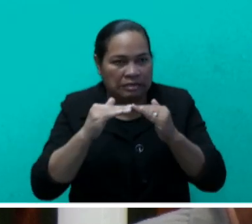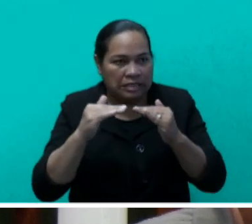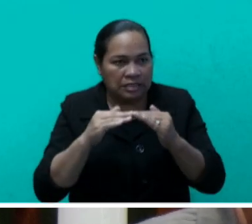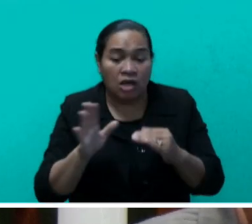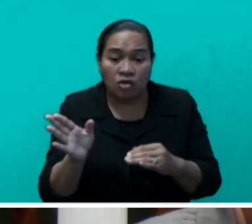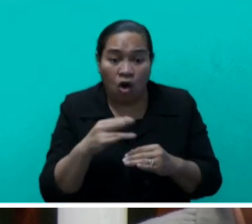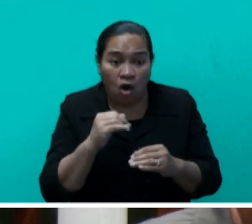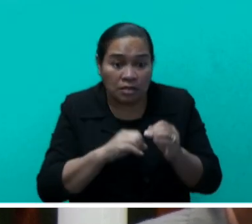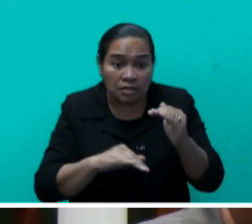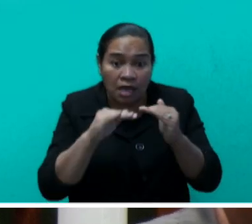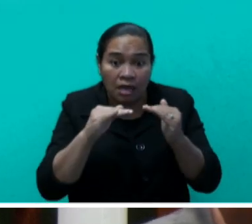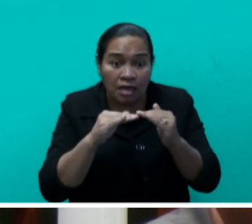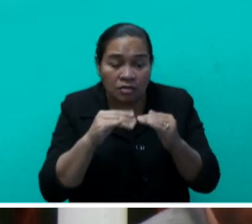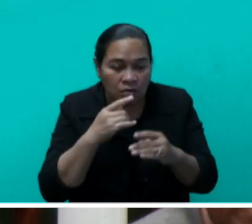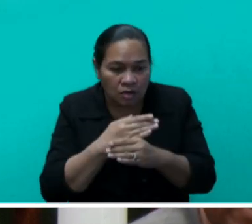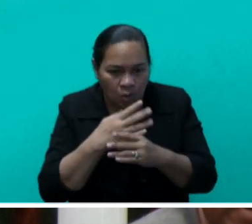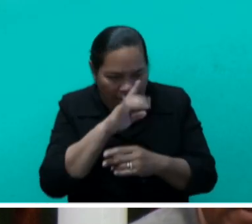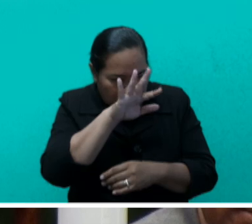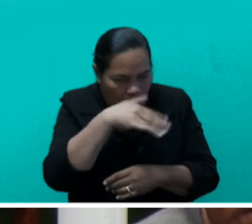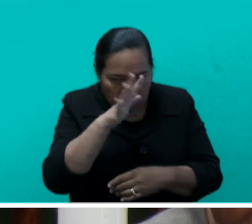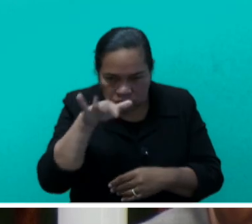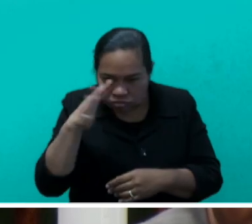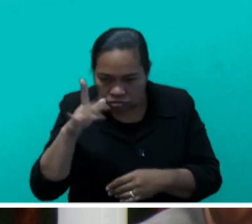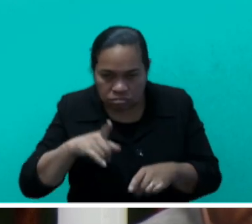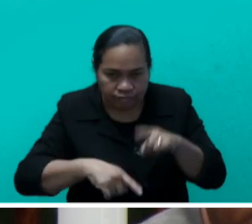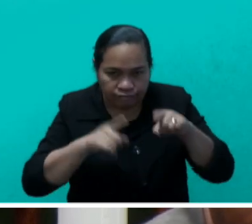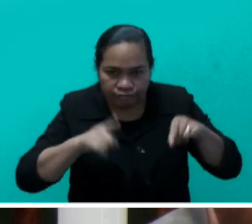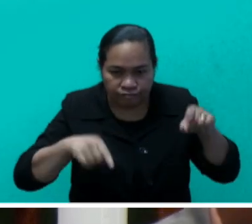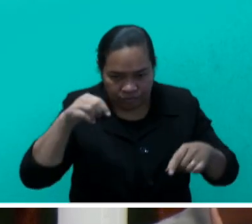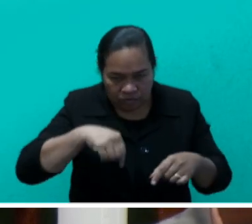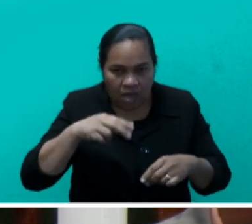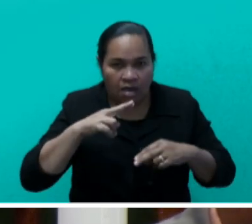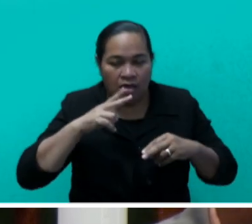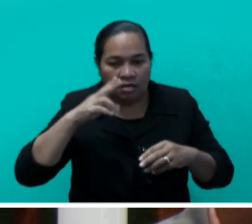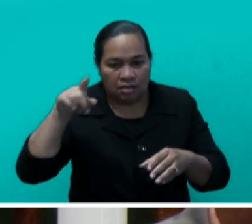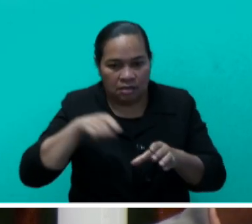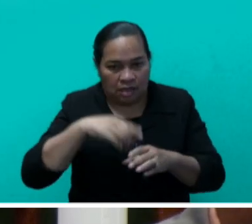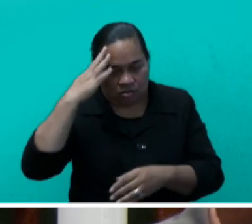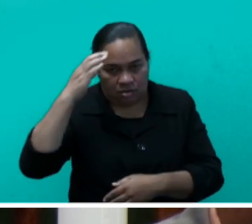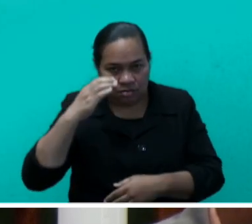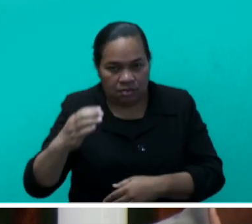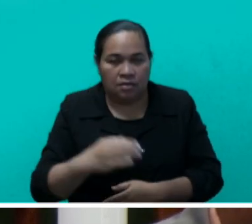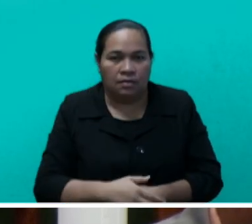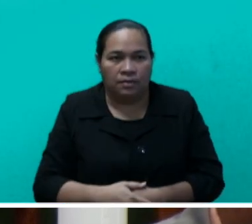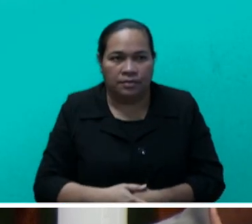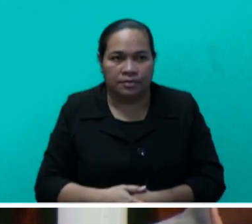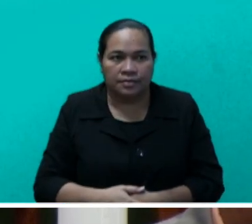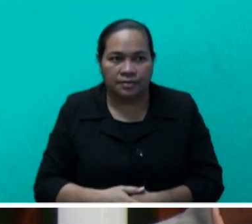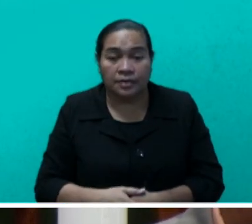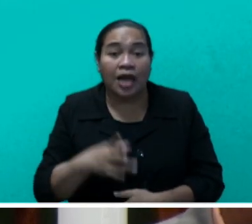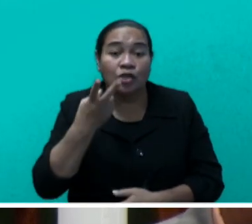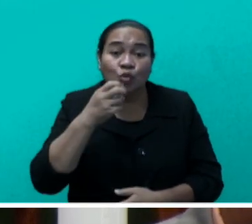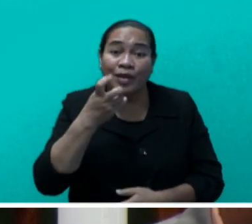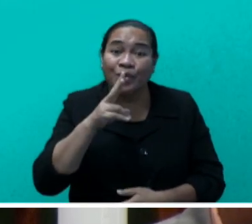with workplace inspections nationwide. Mr. Speaker, sir, in